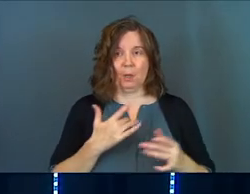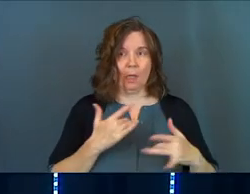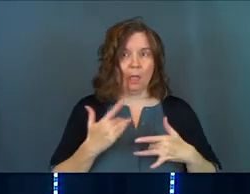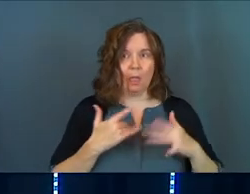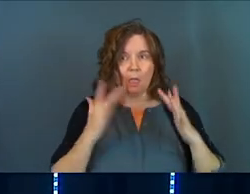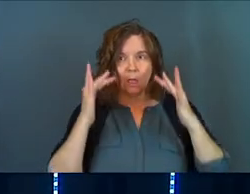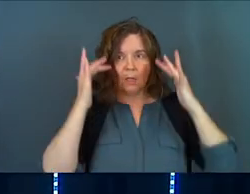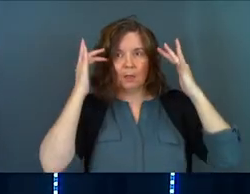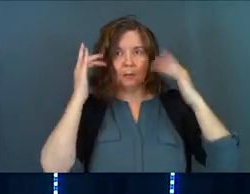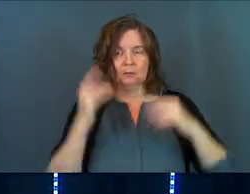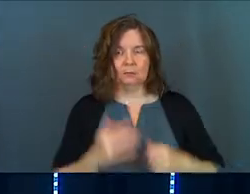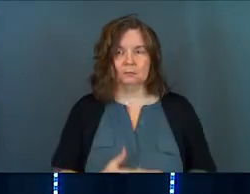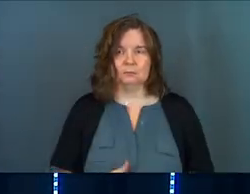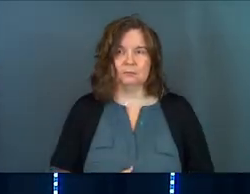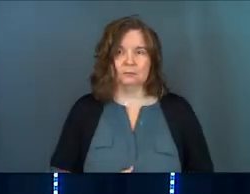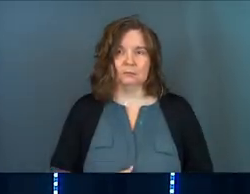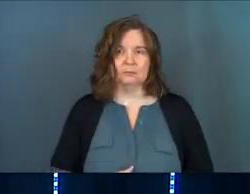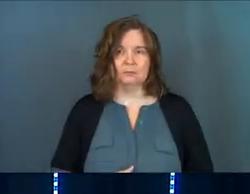worry.